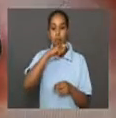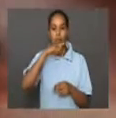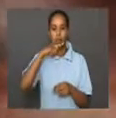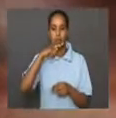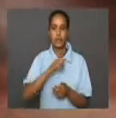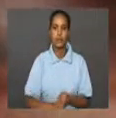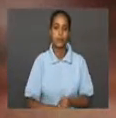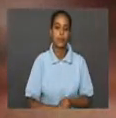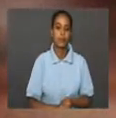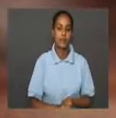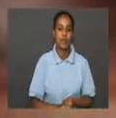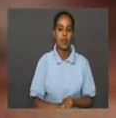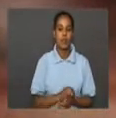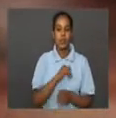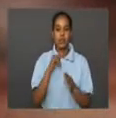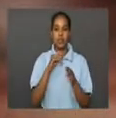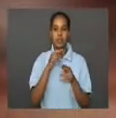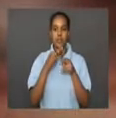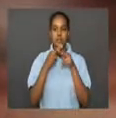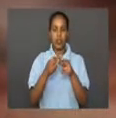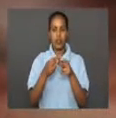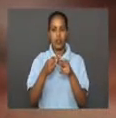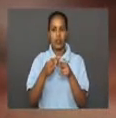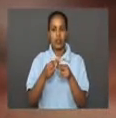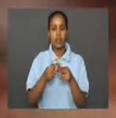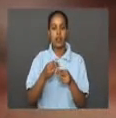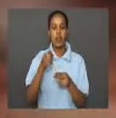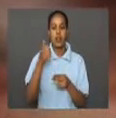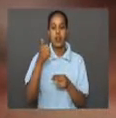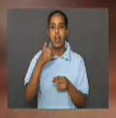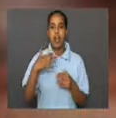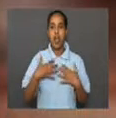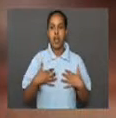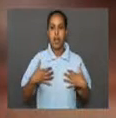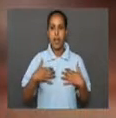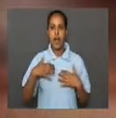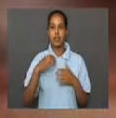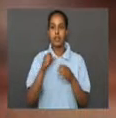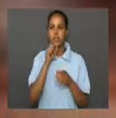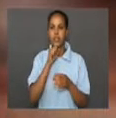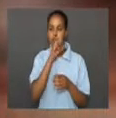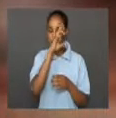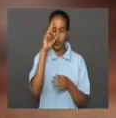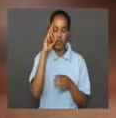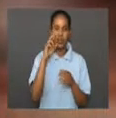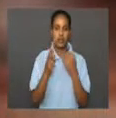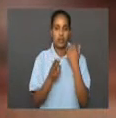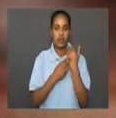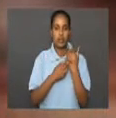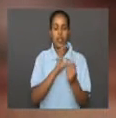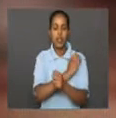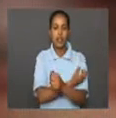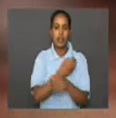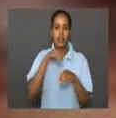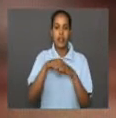glycogen. It is known as the animal starch because it stores